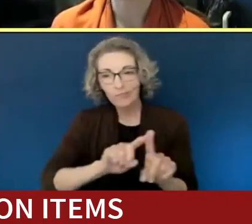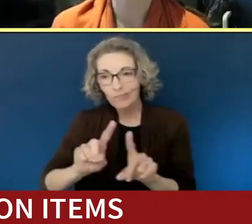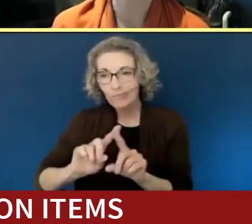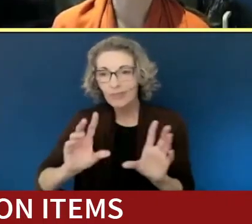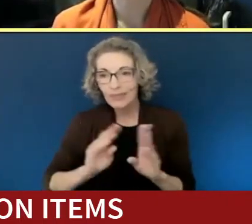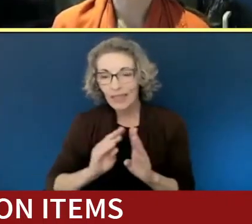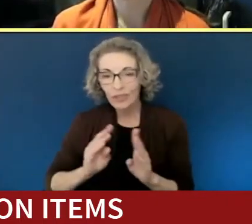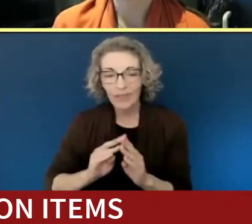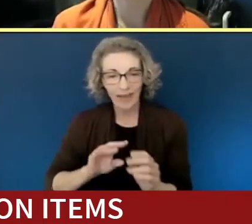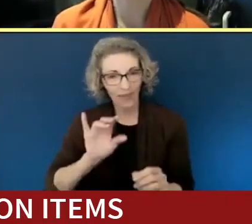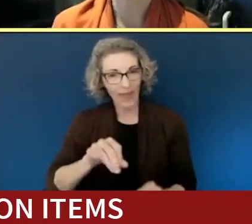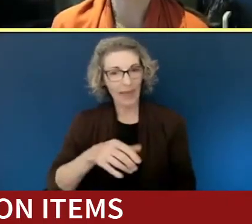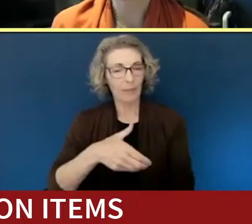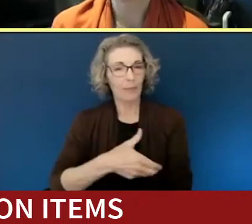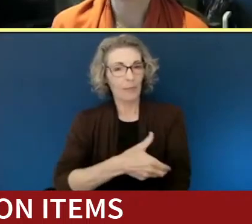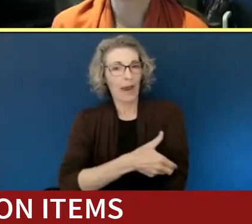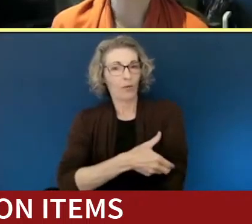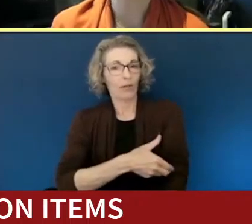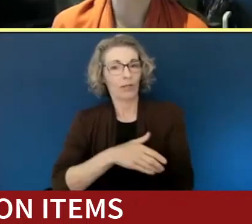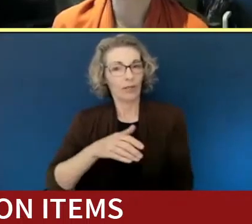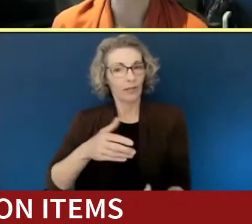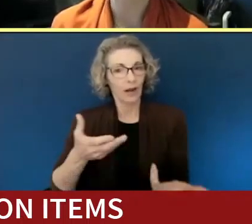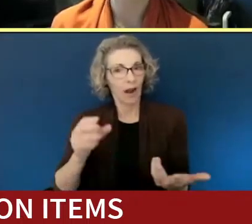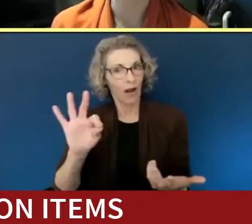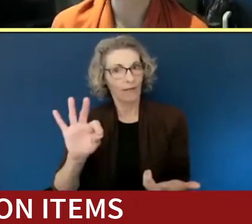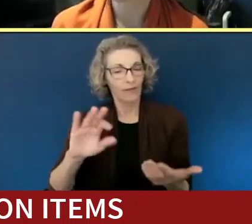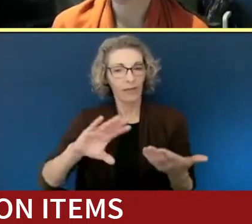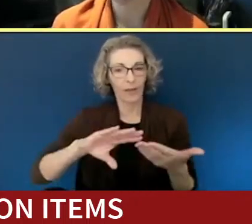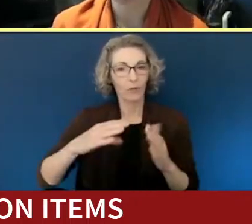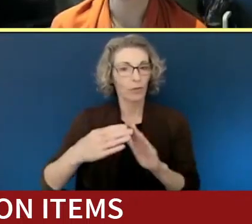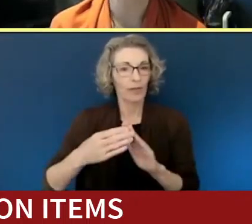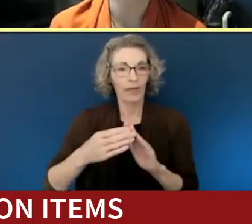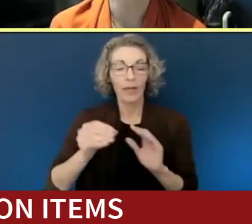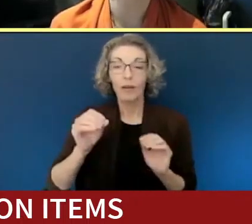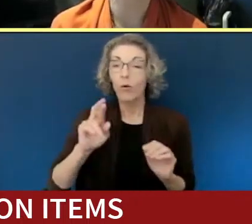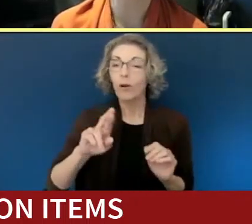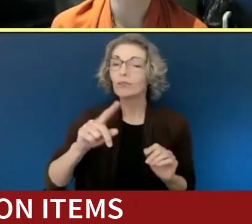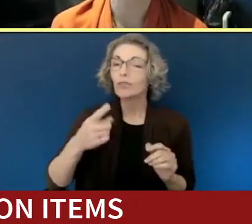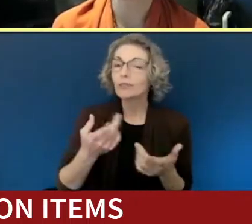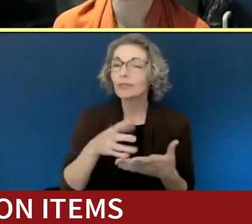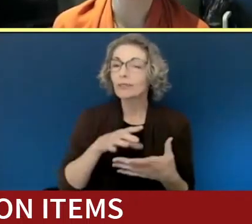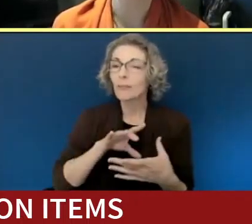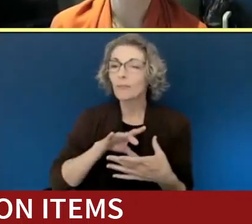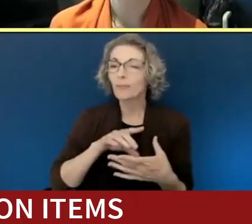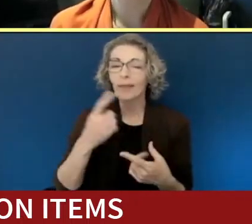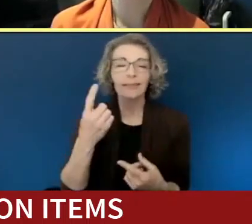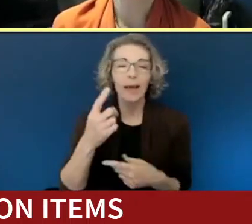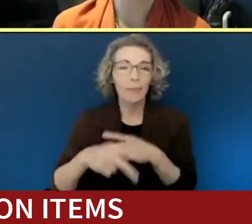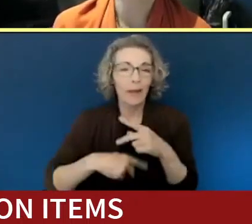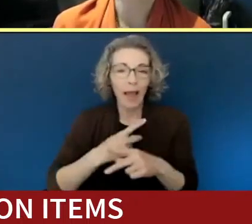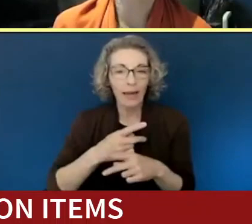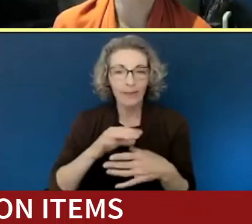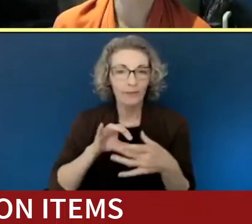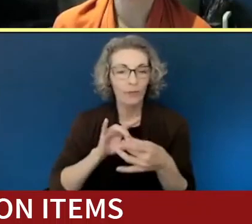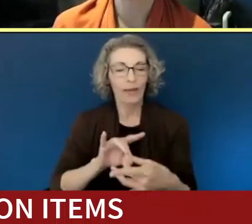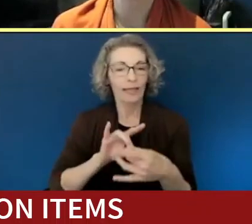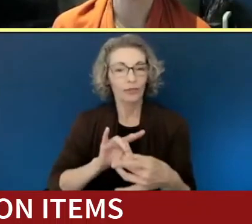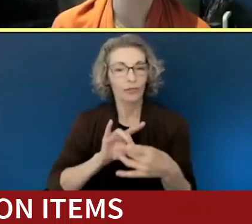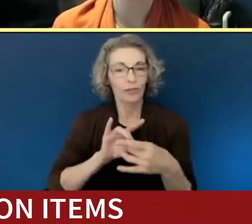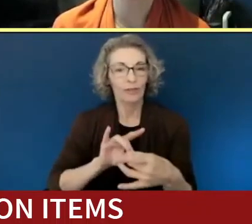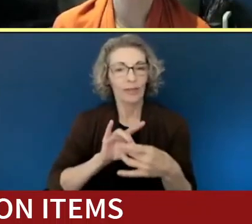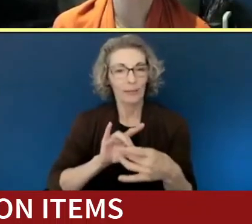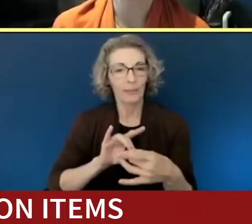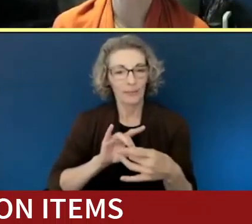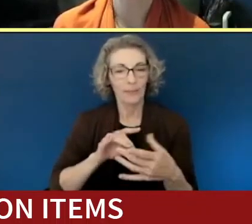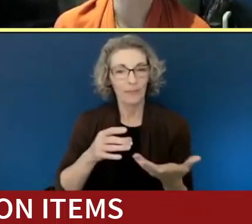of having community, or just relationship of some kind, in a